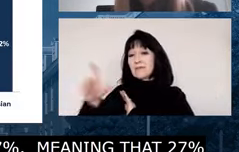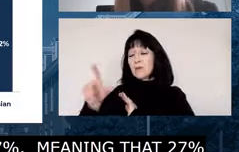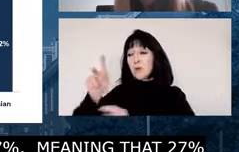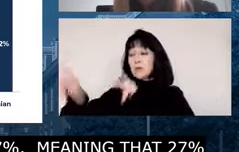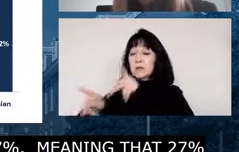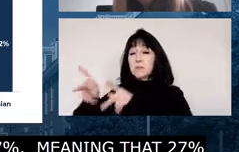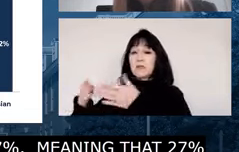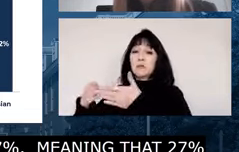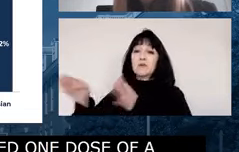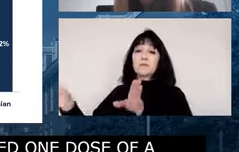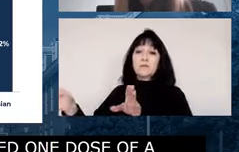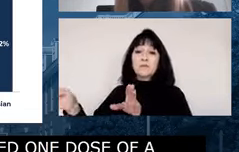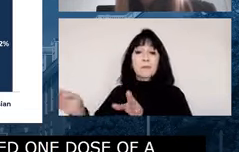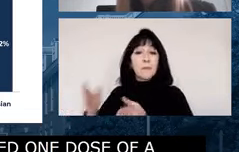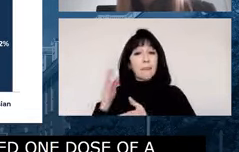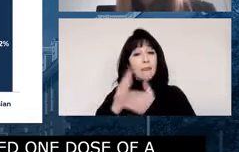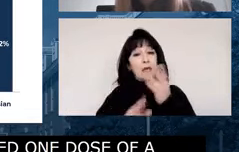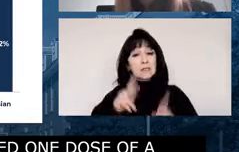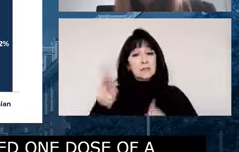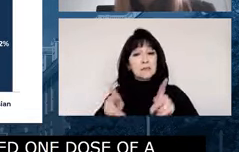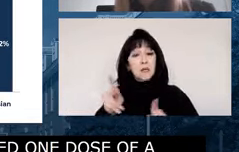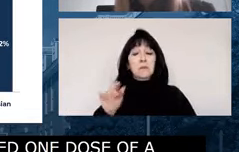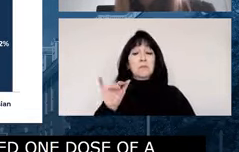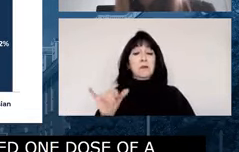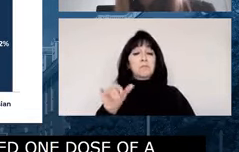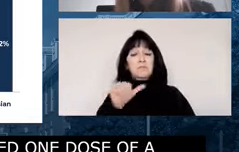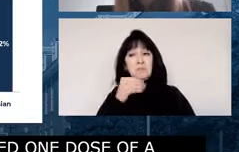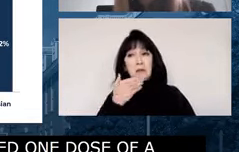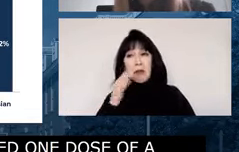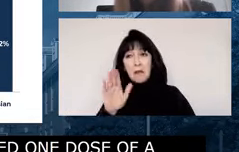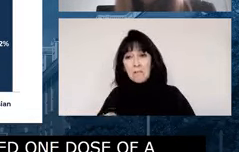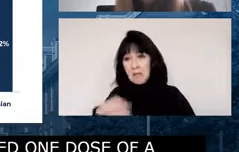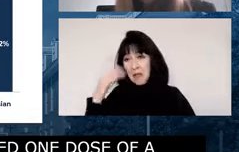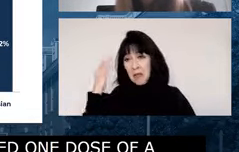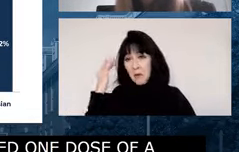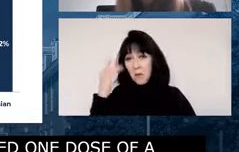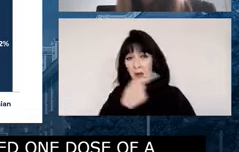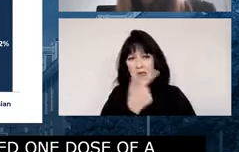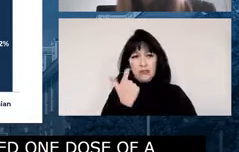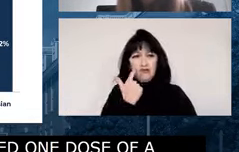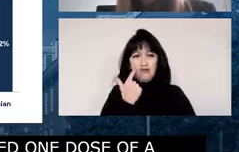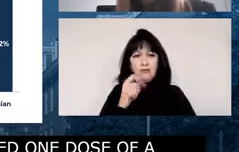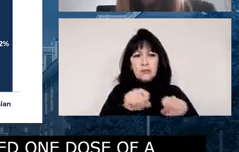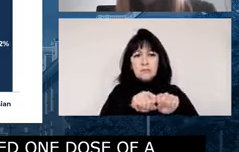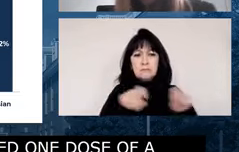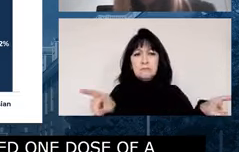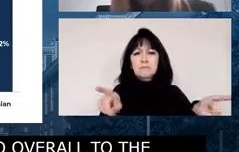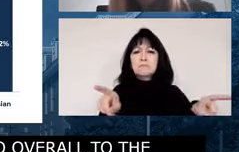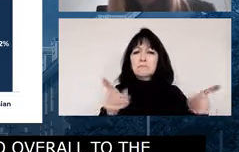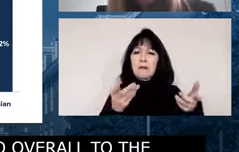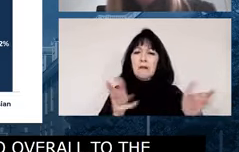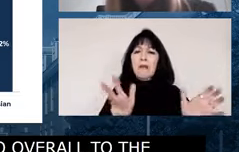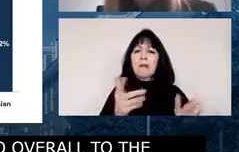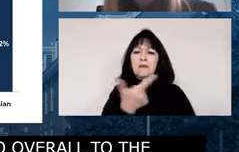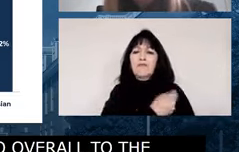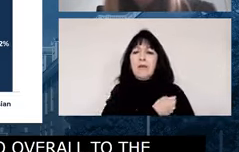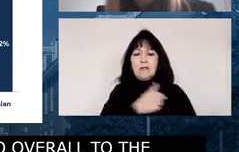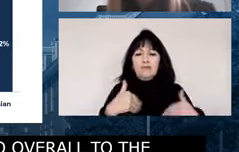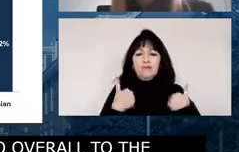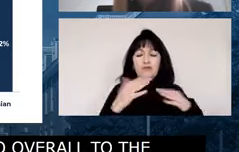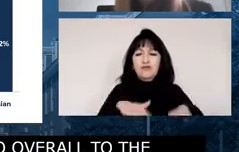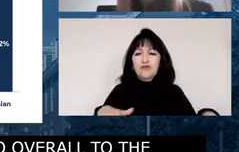might think that that isn't bad since they've only been eligible for vaccination since November 2nd, but Delaware does